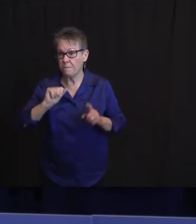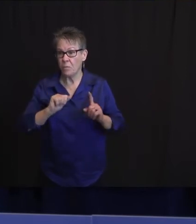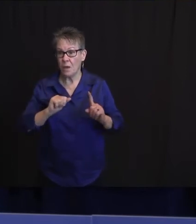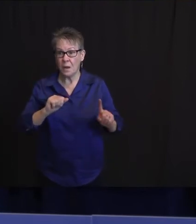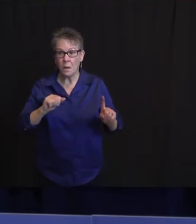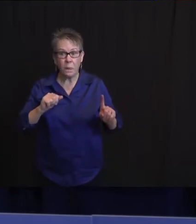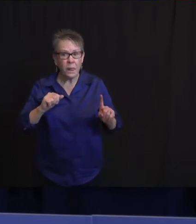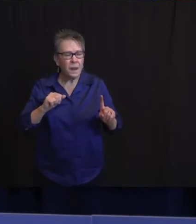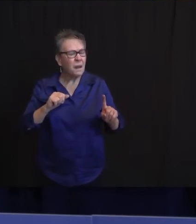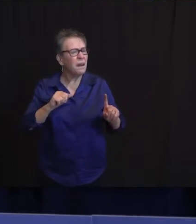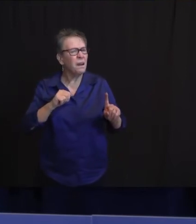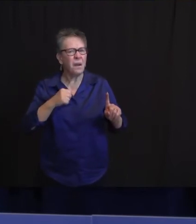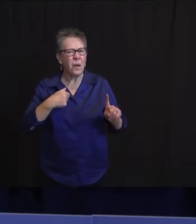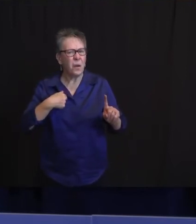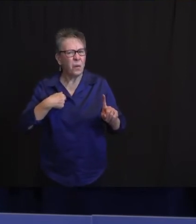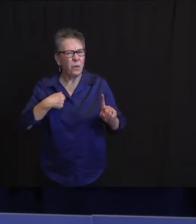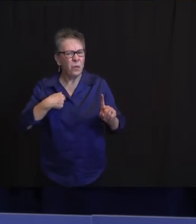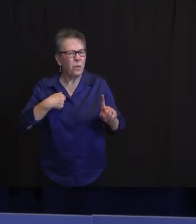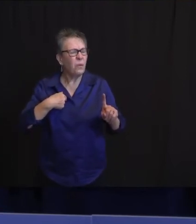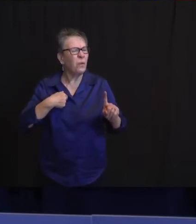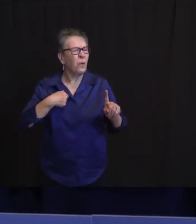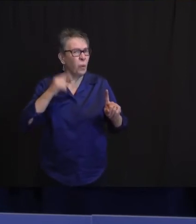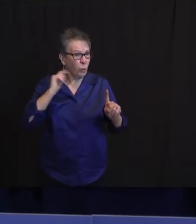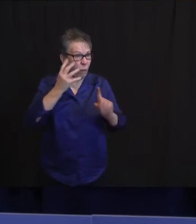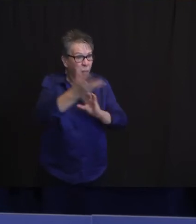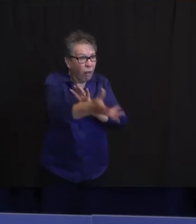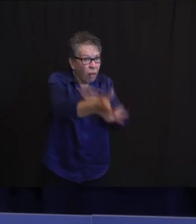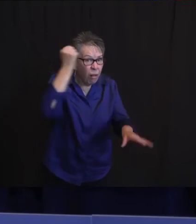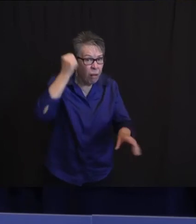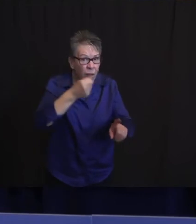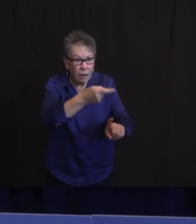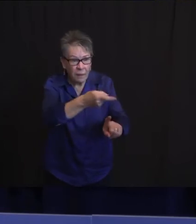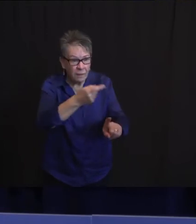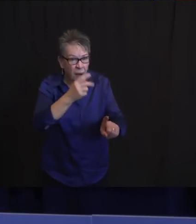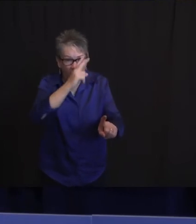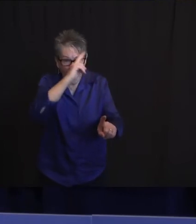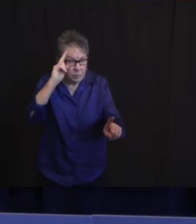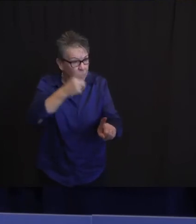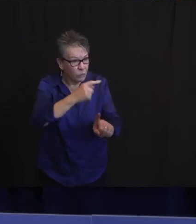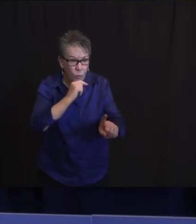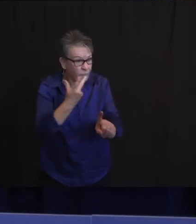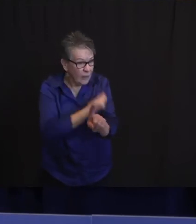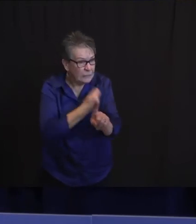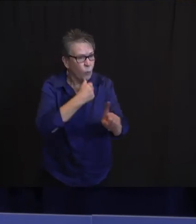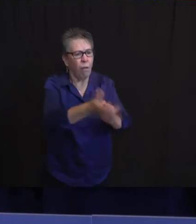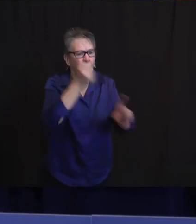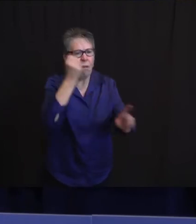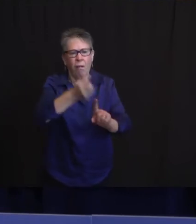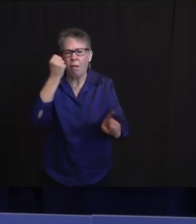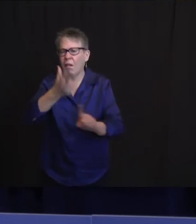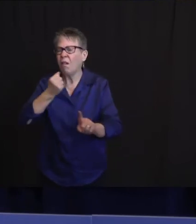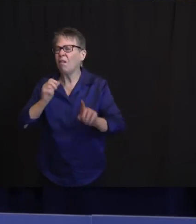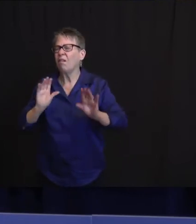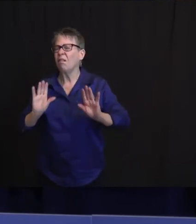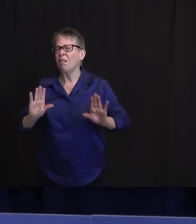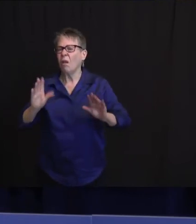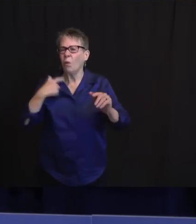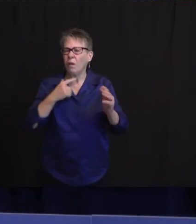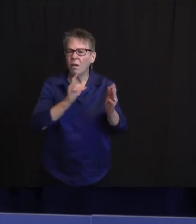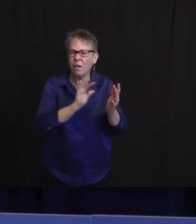of our vaccine sites to determine whether they need more doses or whether we hold back and give that